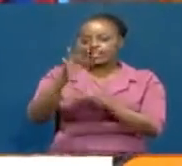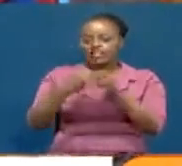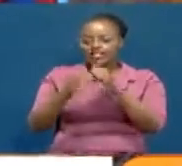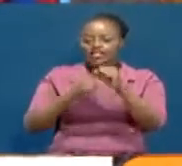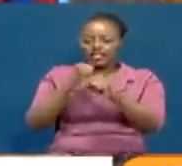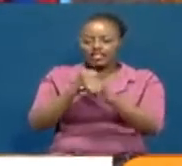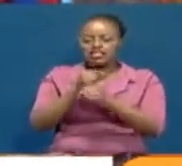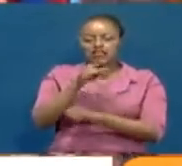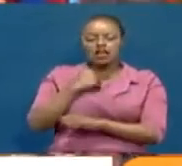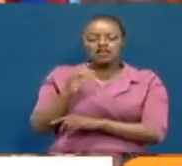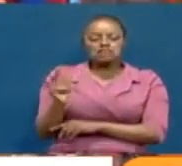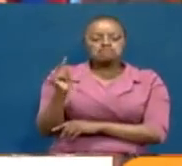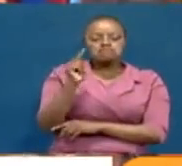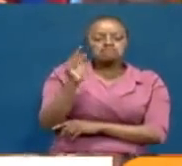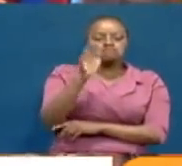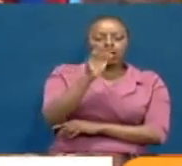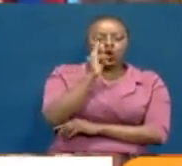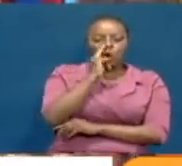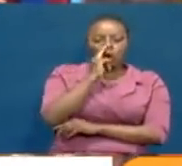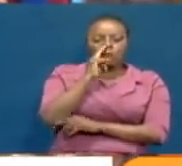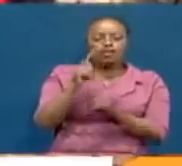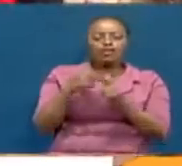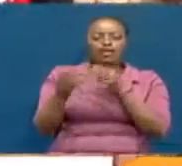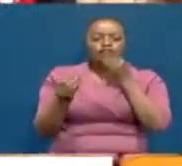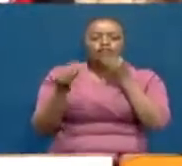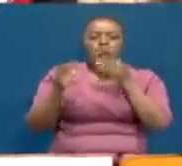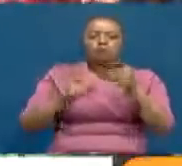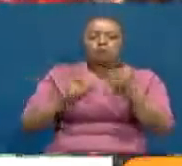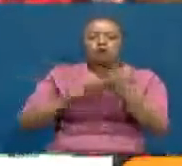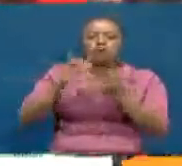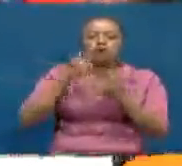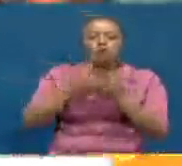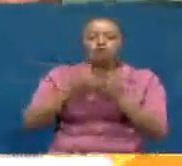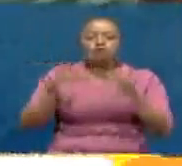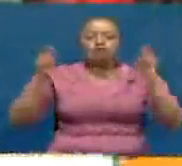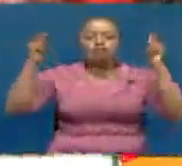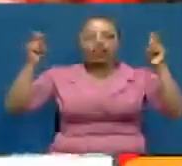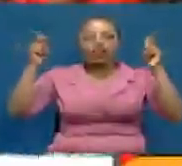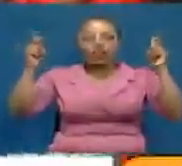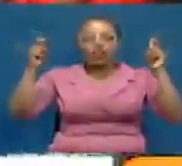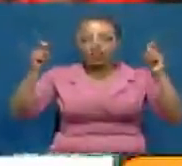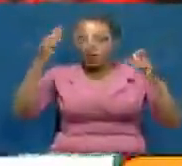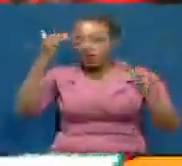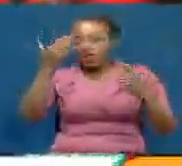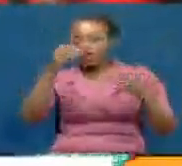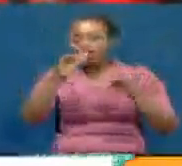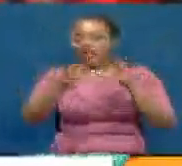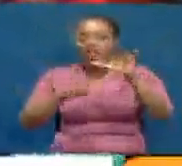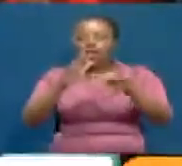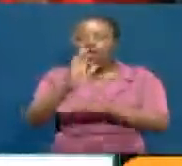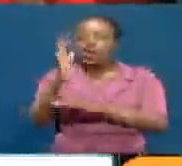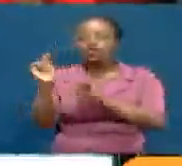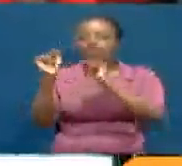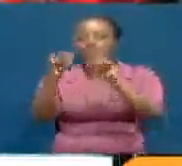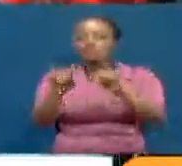is reported to have come home and was informed that his wife was taking part in the protest over the invasion of wildlife.